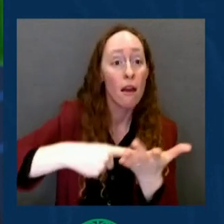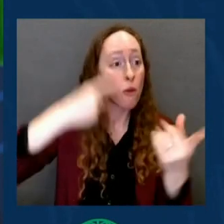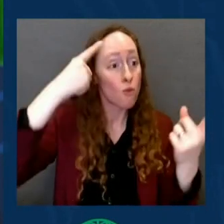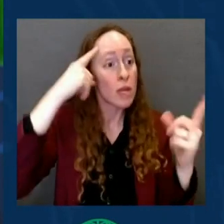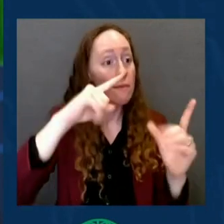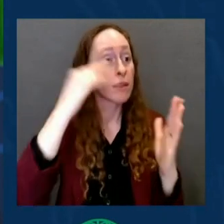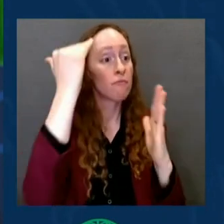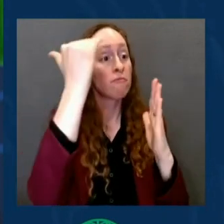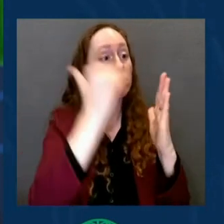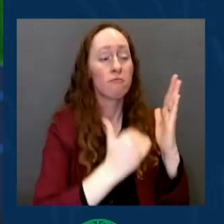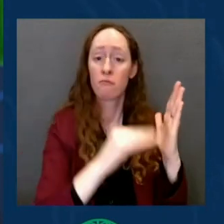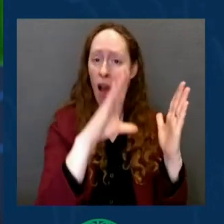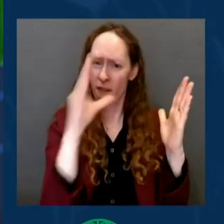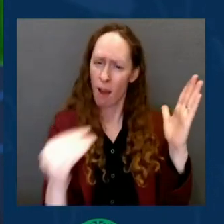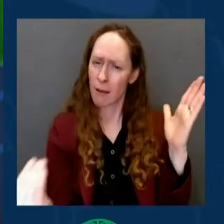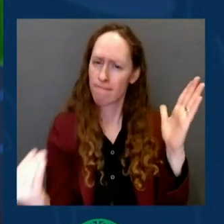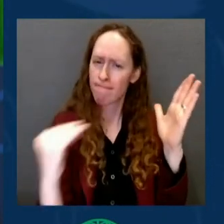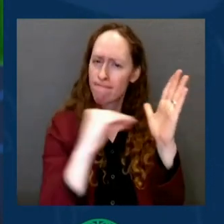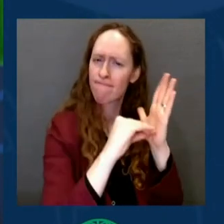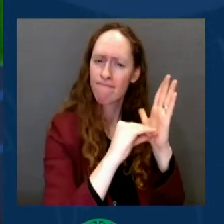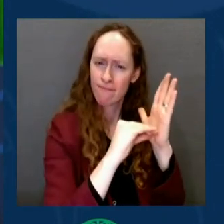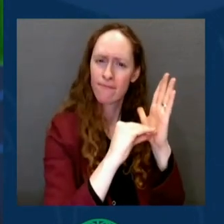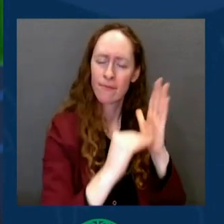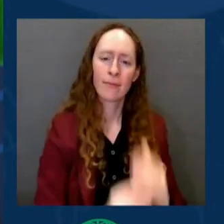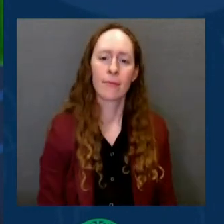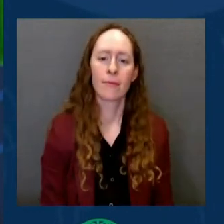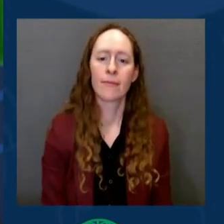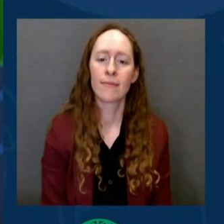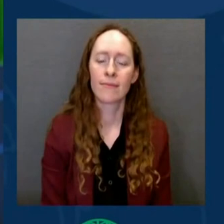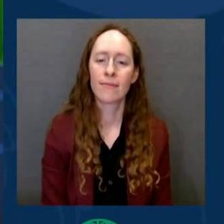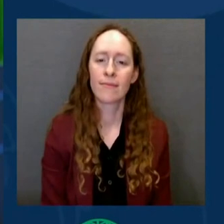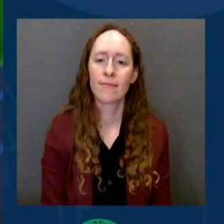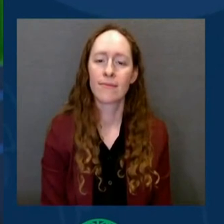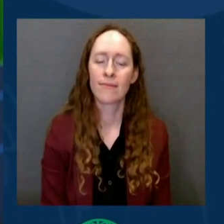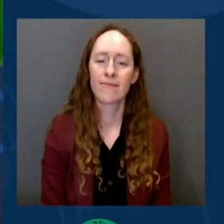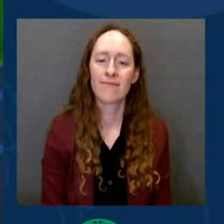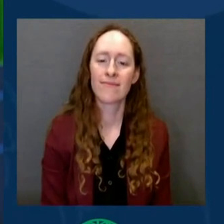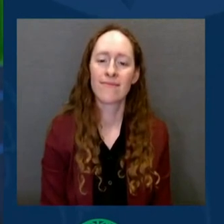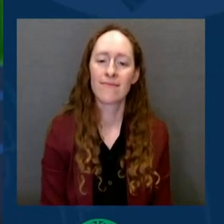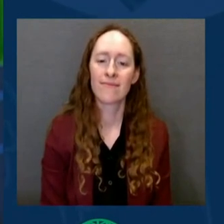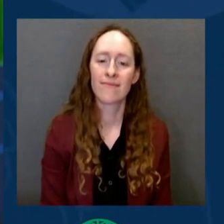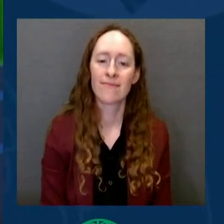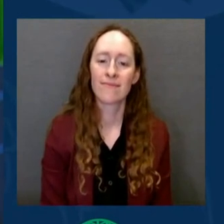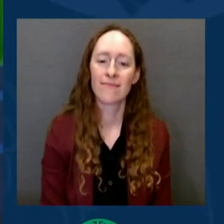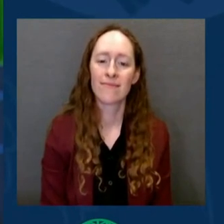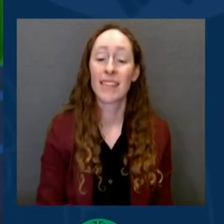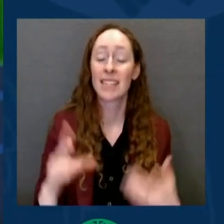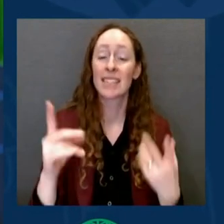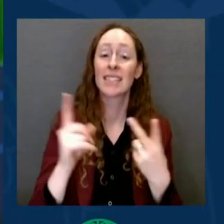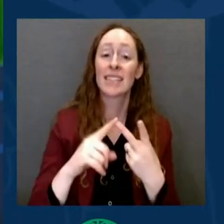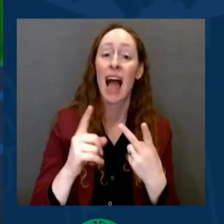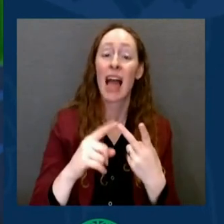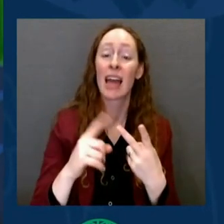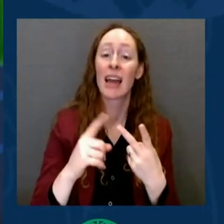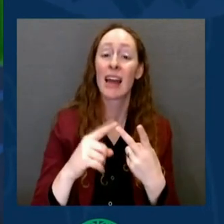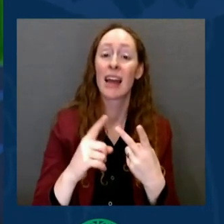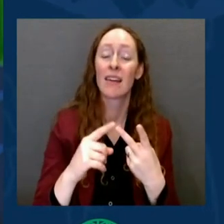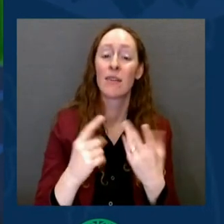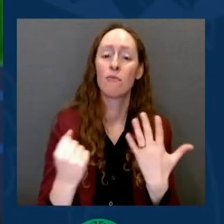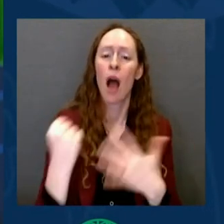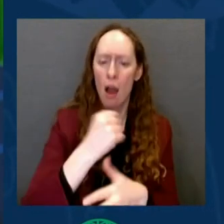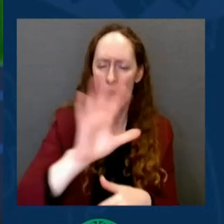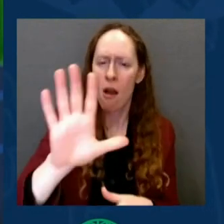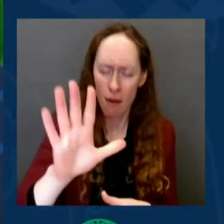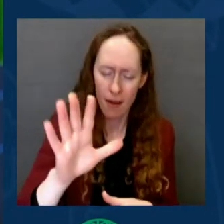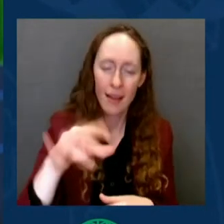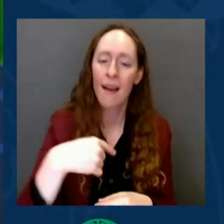Before speaking about the second priority, on behalf of all the colleagues, I would like to commend